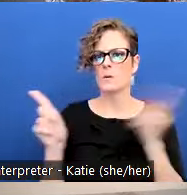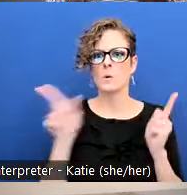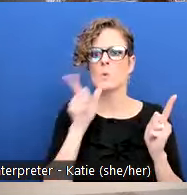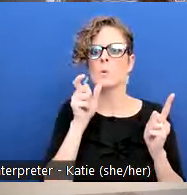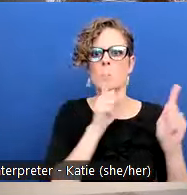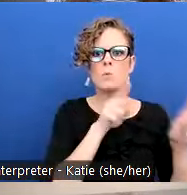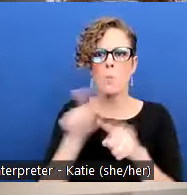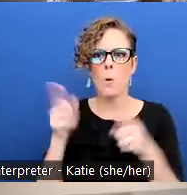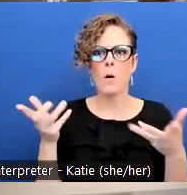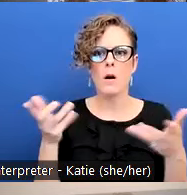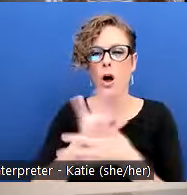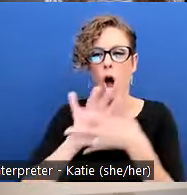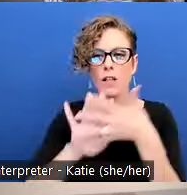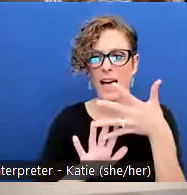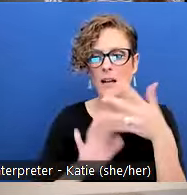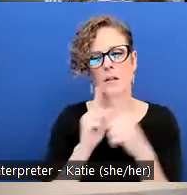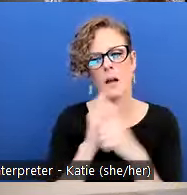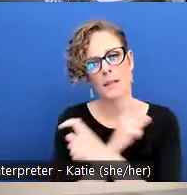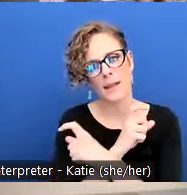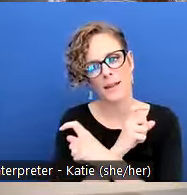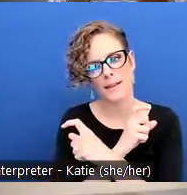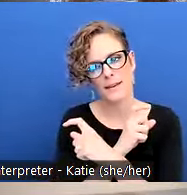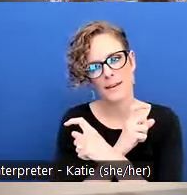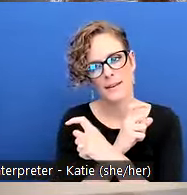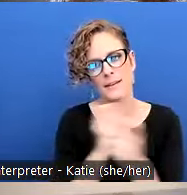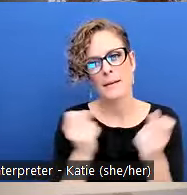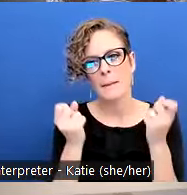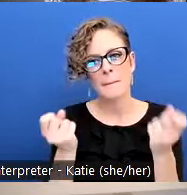that is very complicated to figure out, and there are a lot of